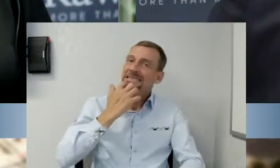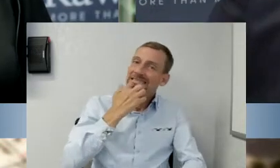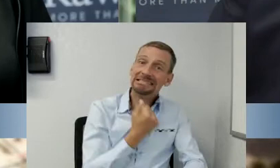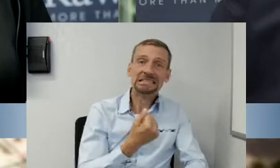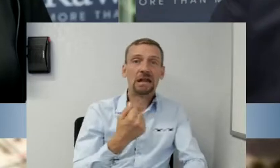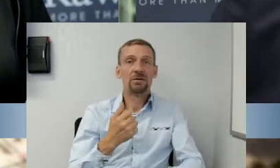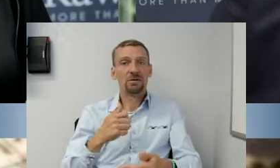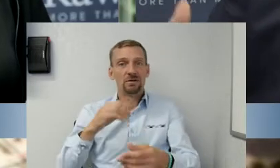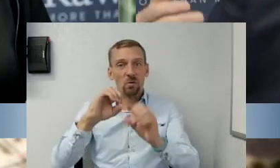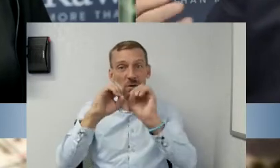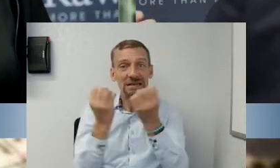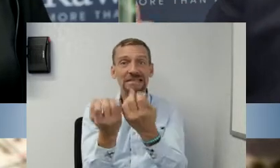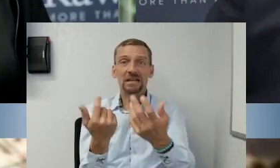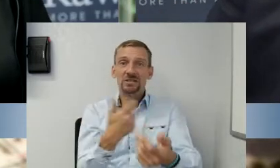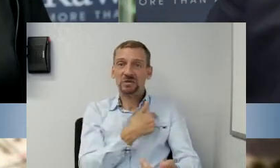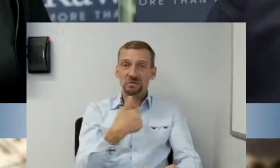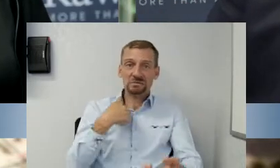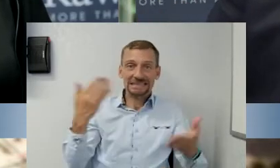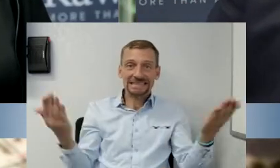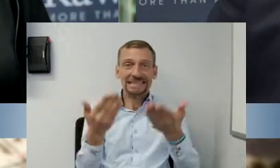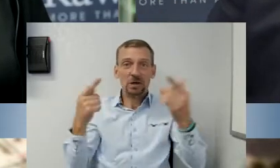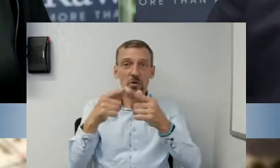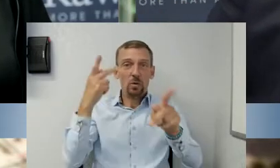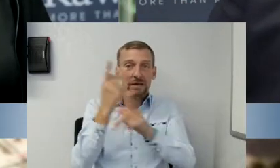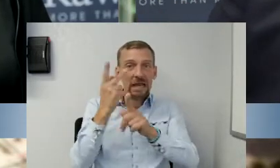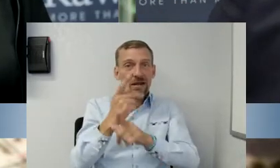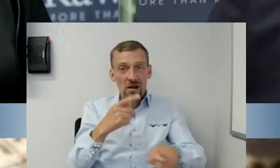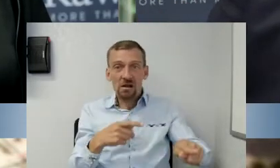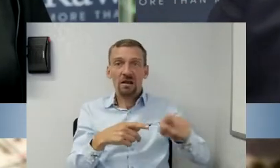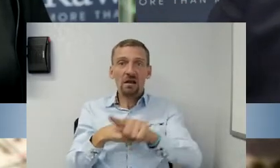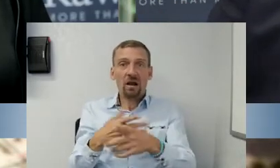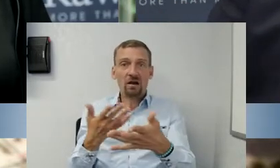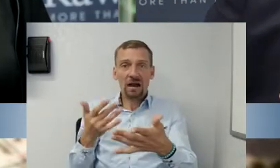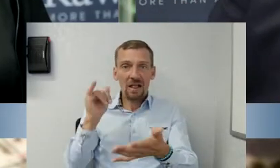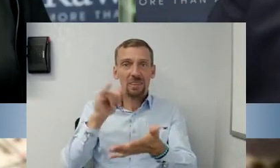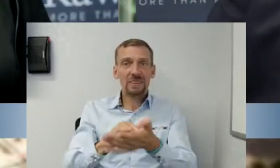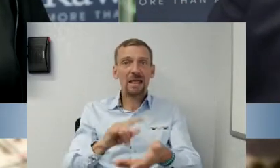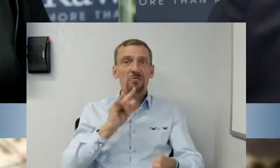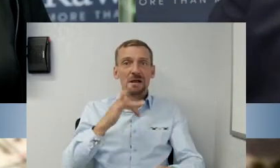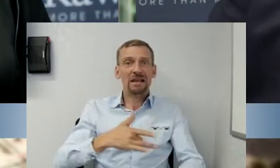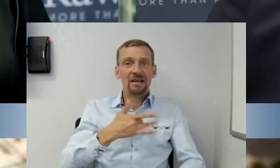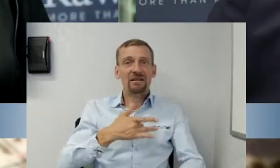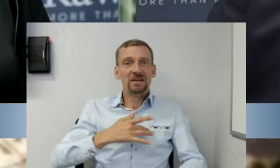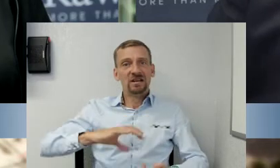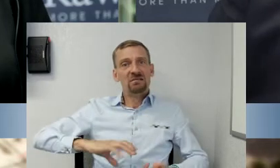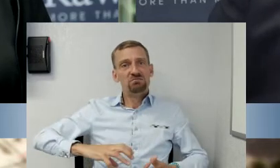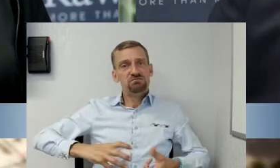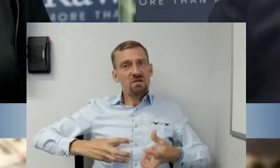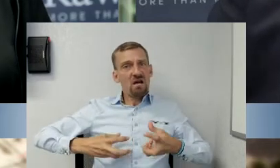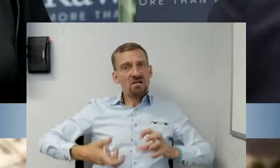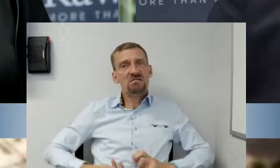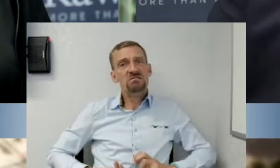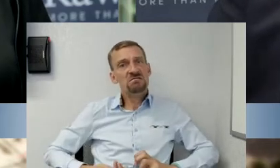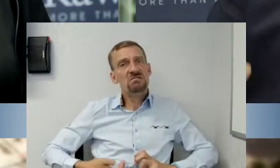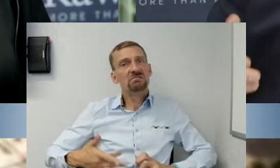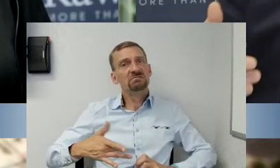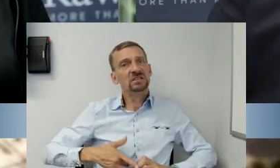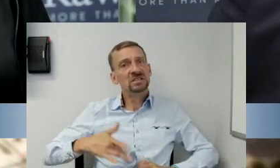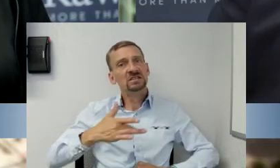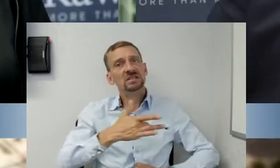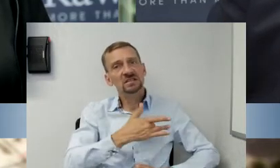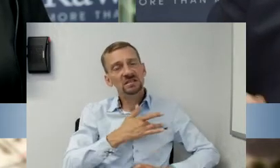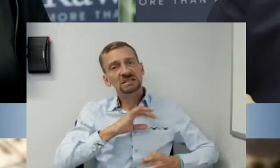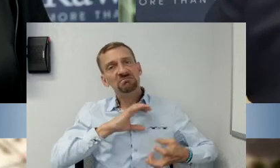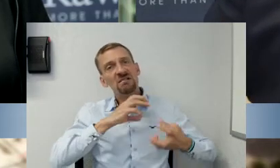what we do. That's what we're about, and so it's just gut wrenching, heart wrenching for us to